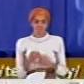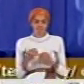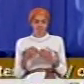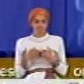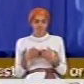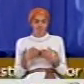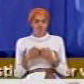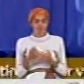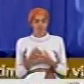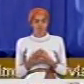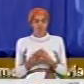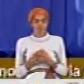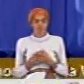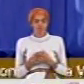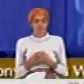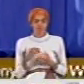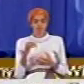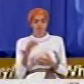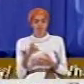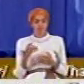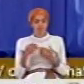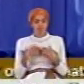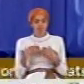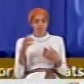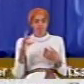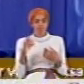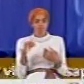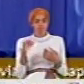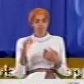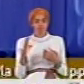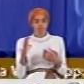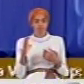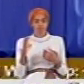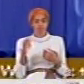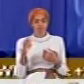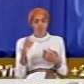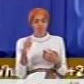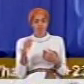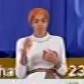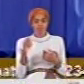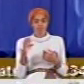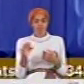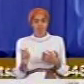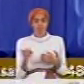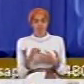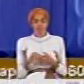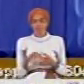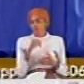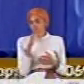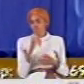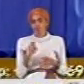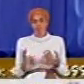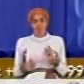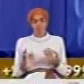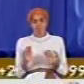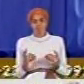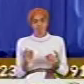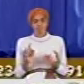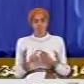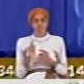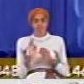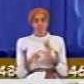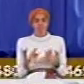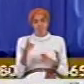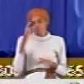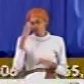from diabetes and swelling abdomen and inability to walk with both legs for 3 years now.